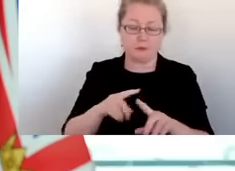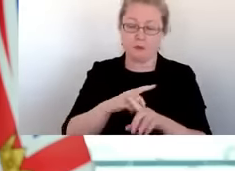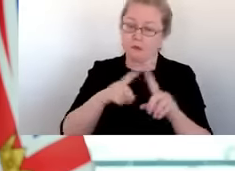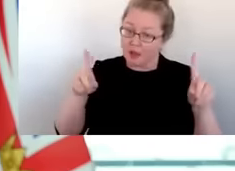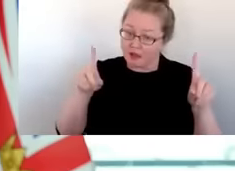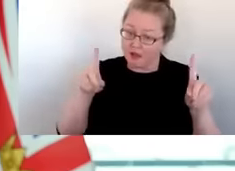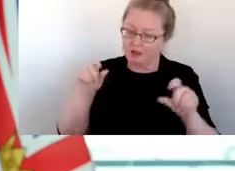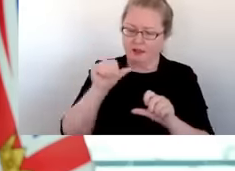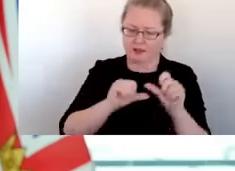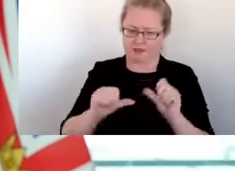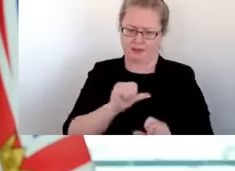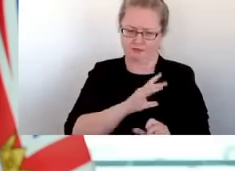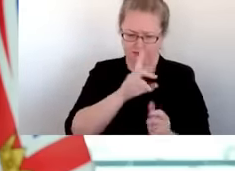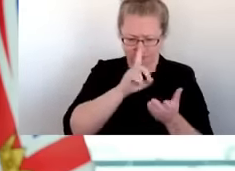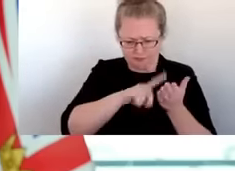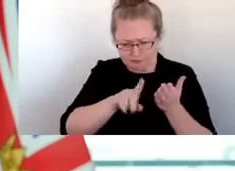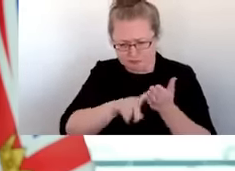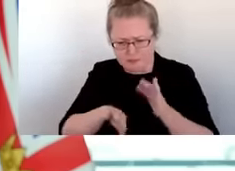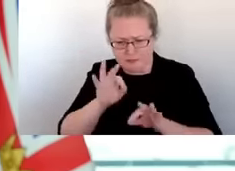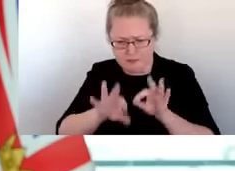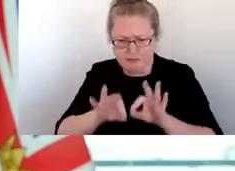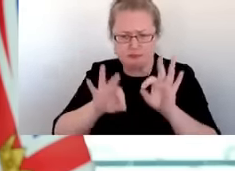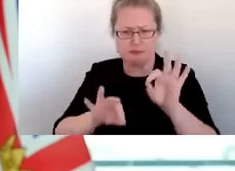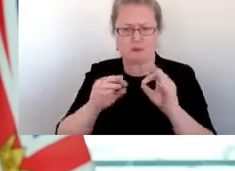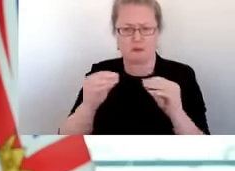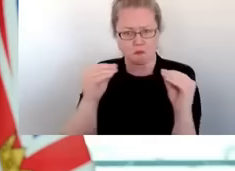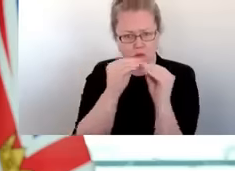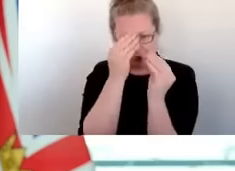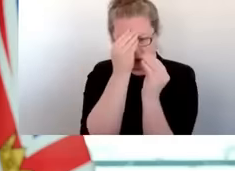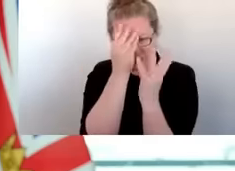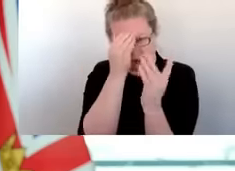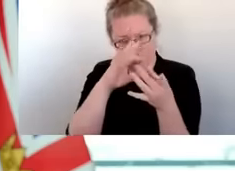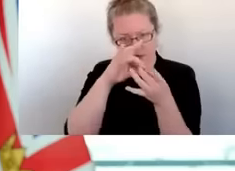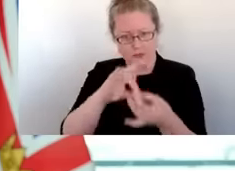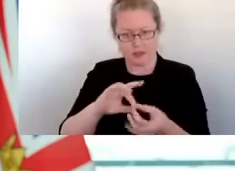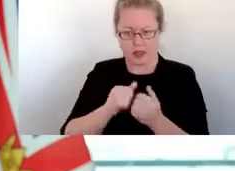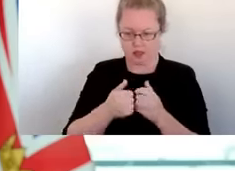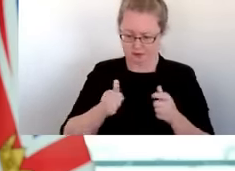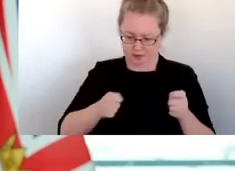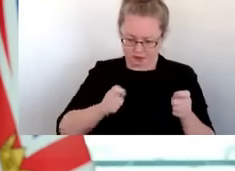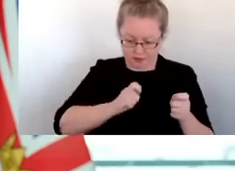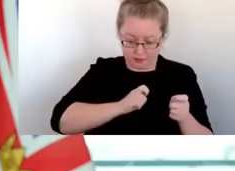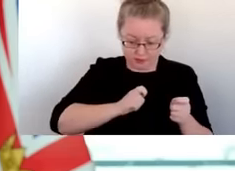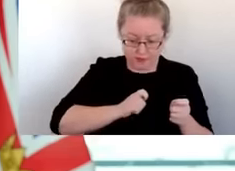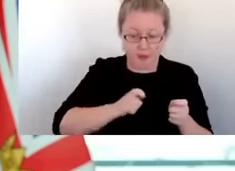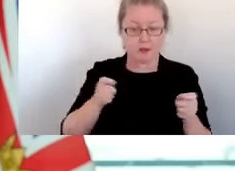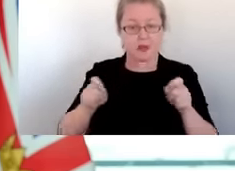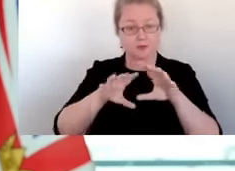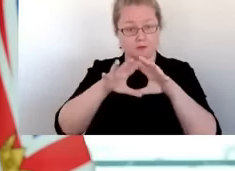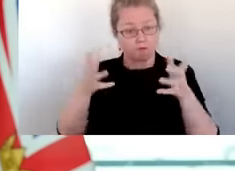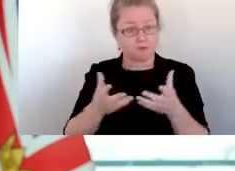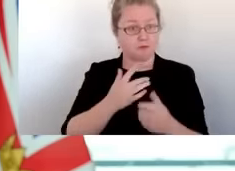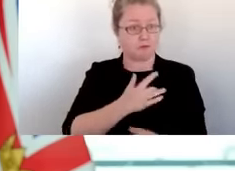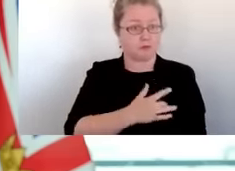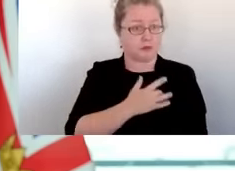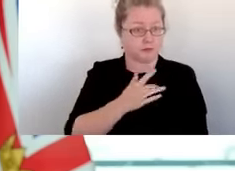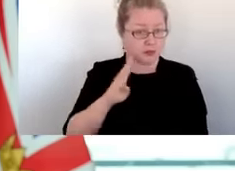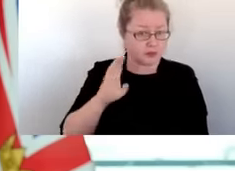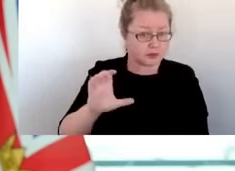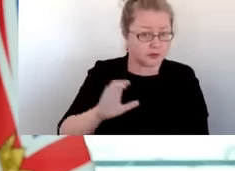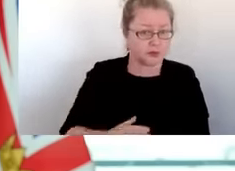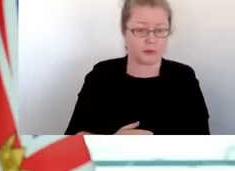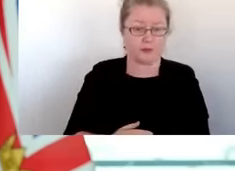about the virus and about how we can manage both individually and collectively in this province. But we are not yet at a point where we